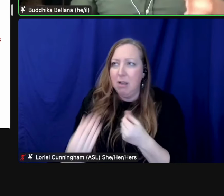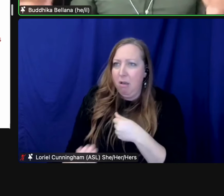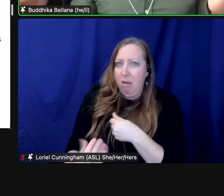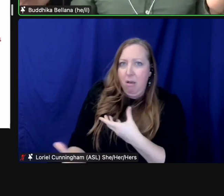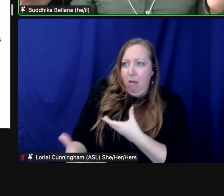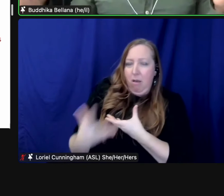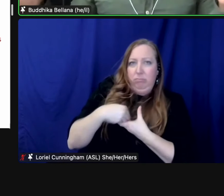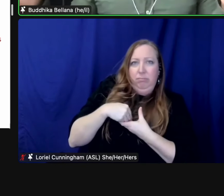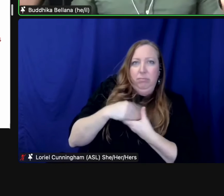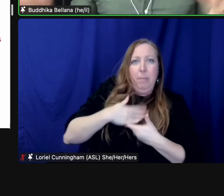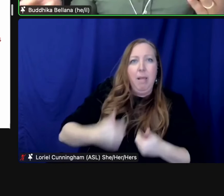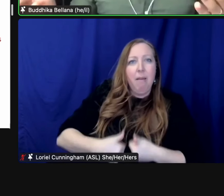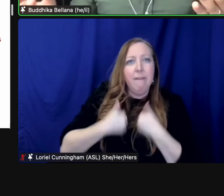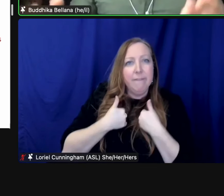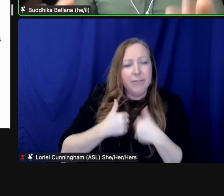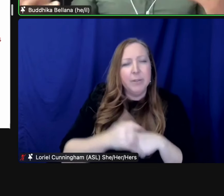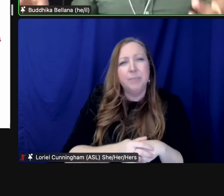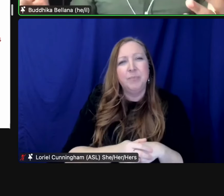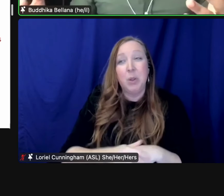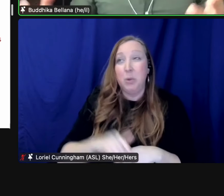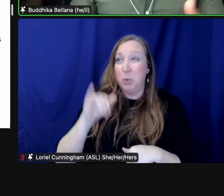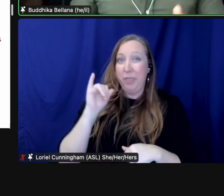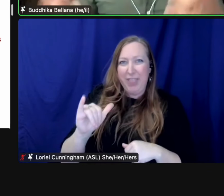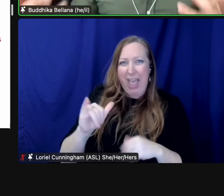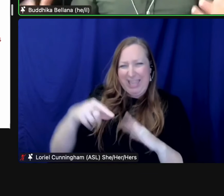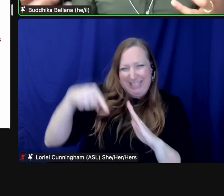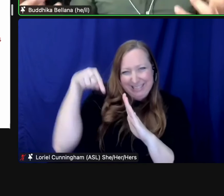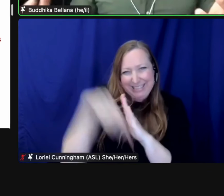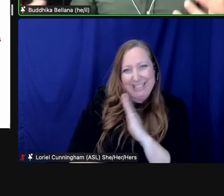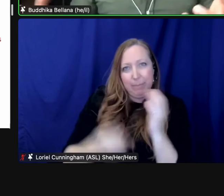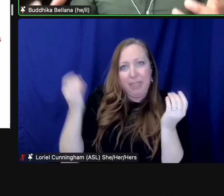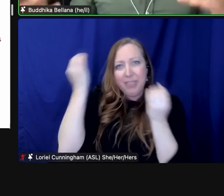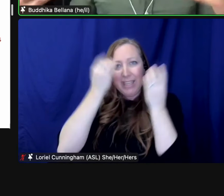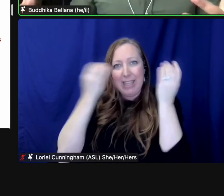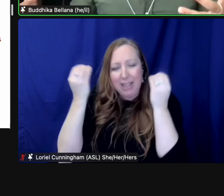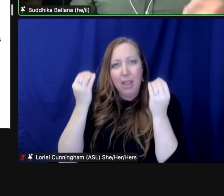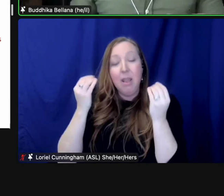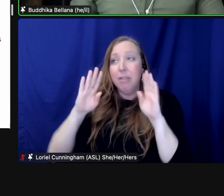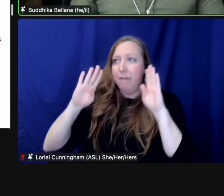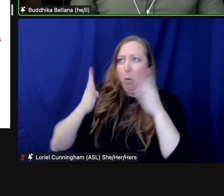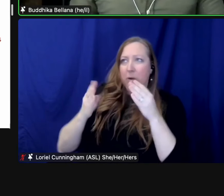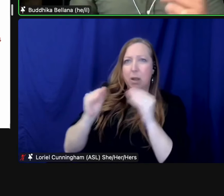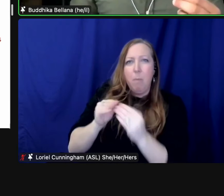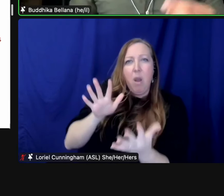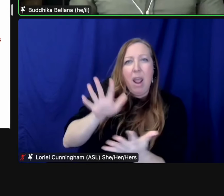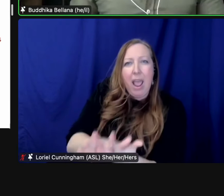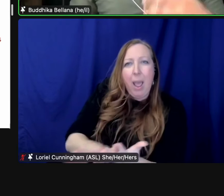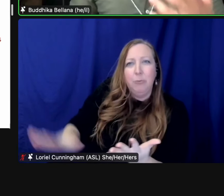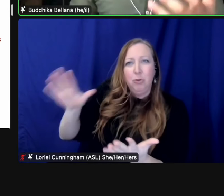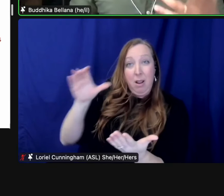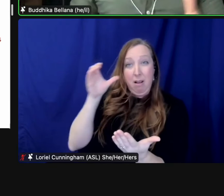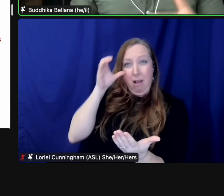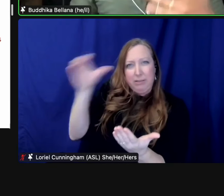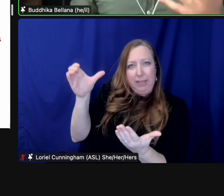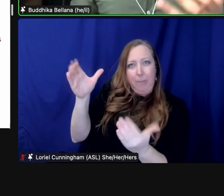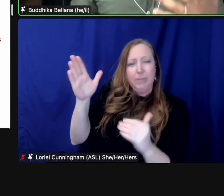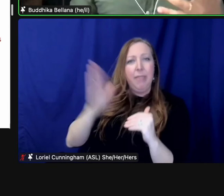And this focus or emphasis on abstract, conceptual, deep meaning